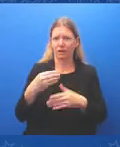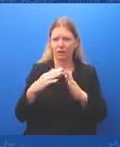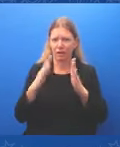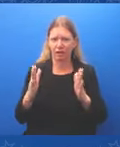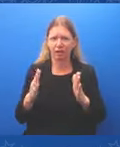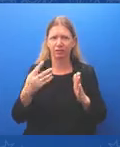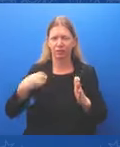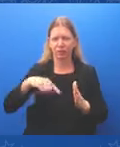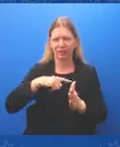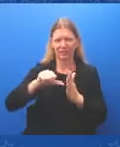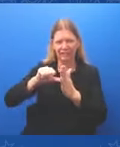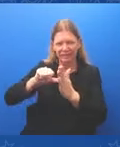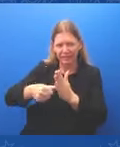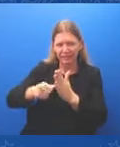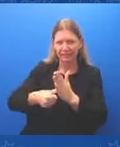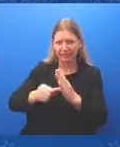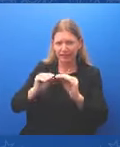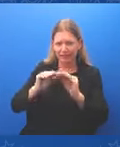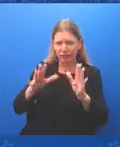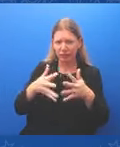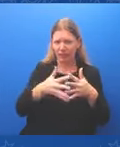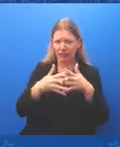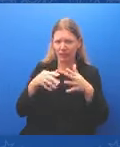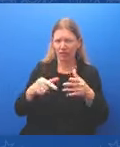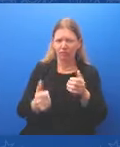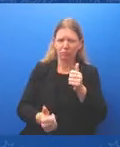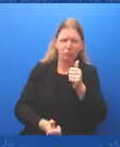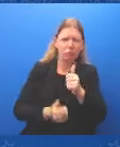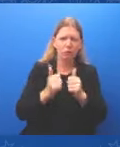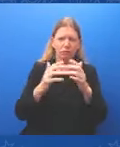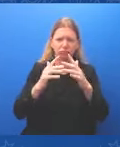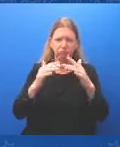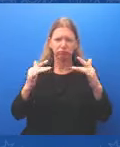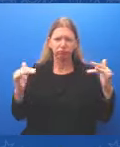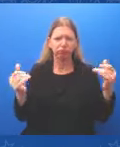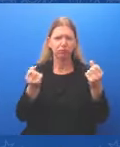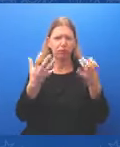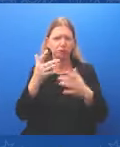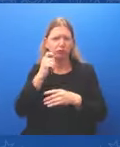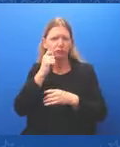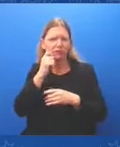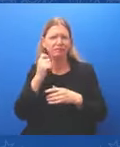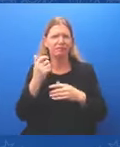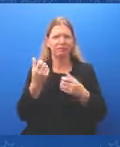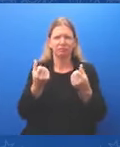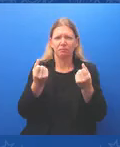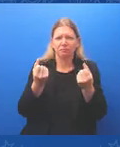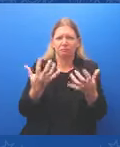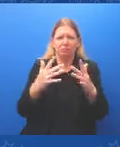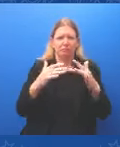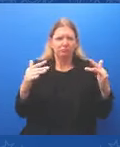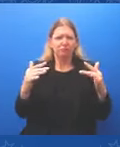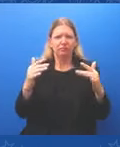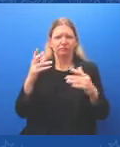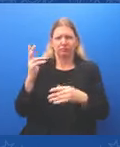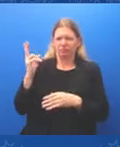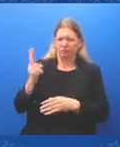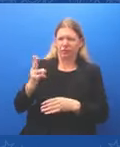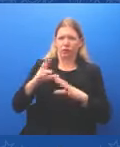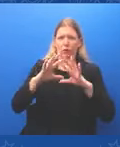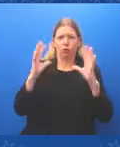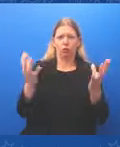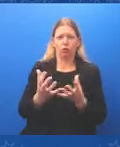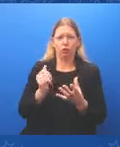world. All of us need to say clearly and forcefully as we can, that hate will not prevail in